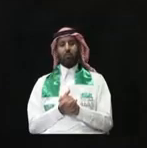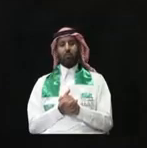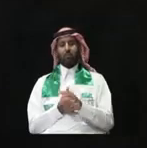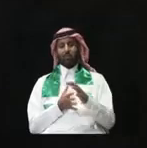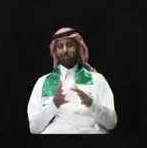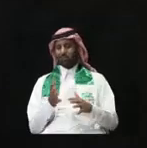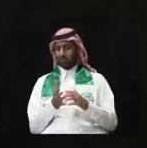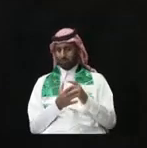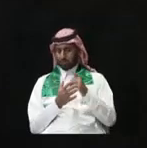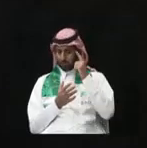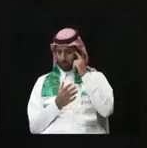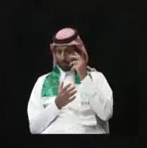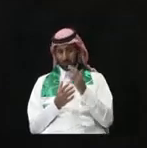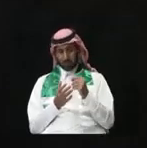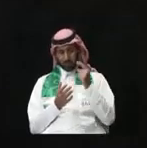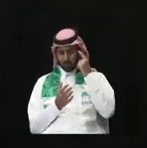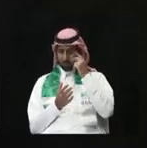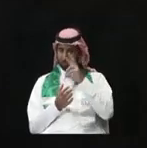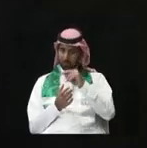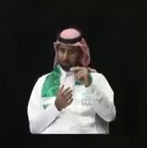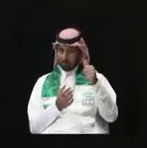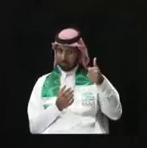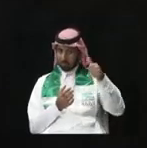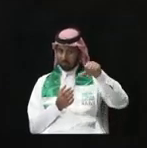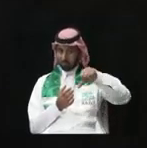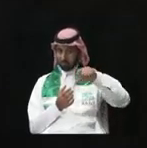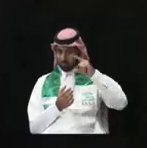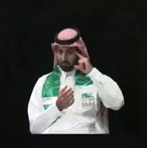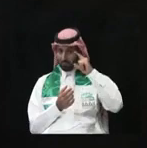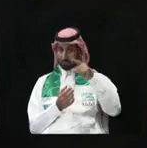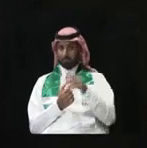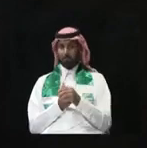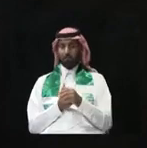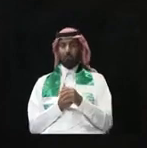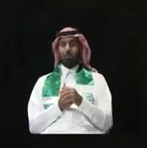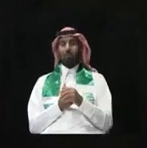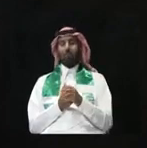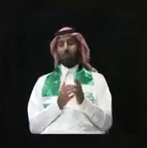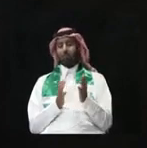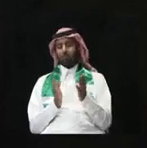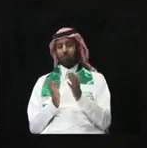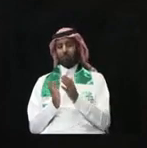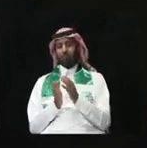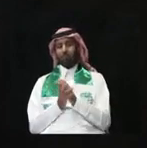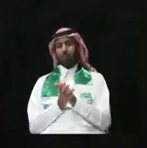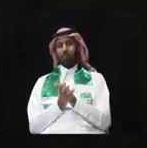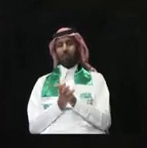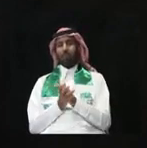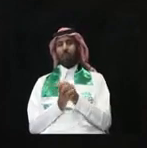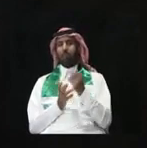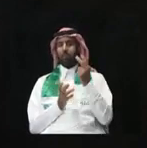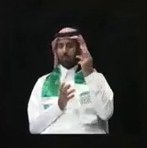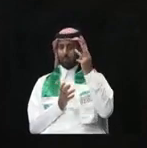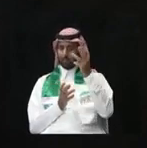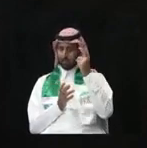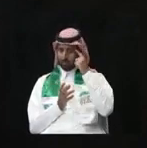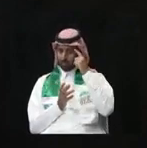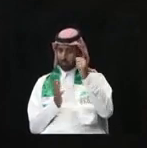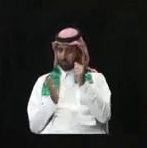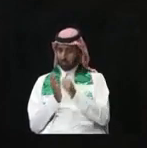action is whether it is positive or negative. I left this one, which is the impact number 3, I left it for